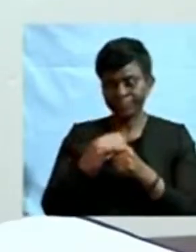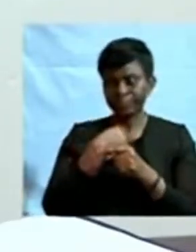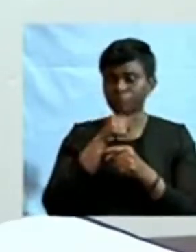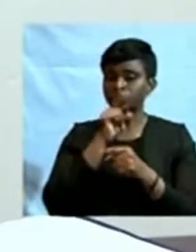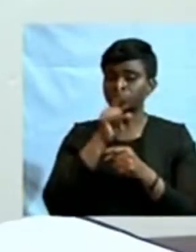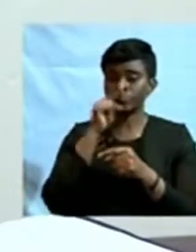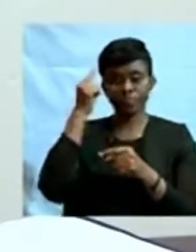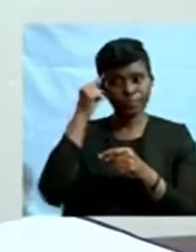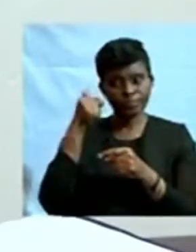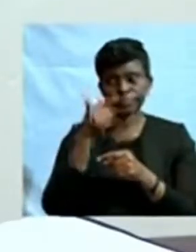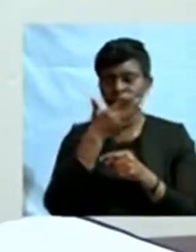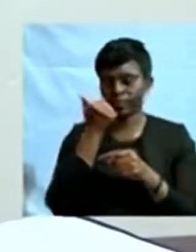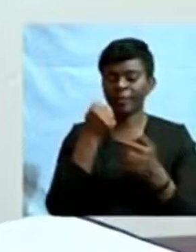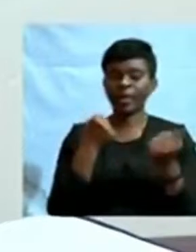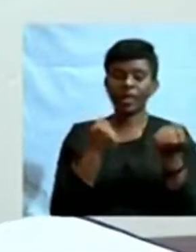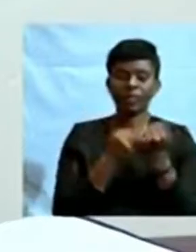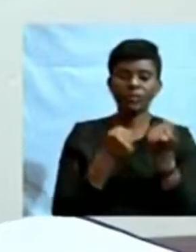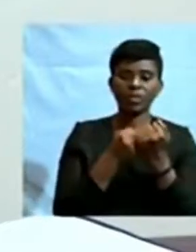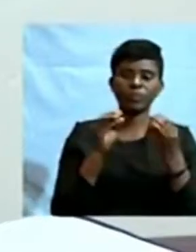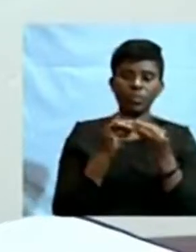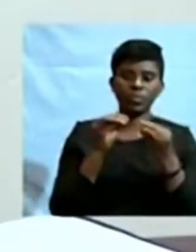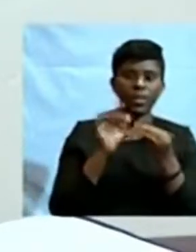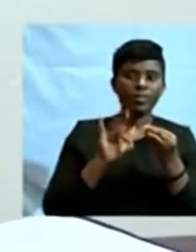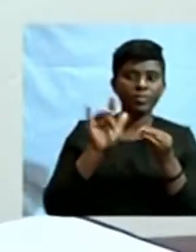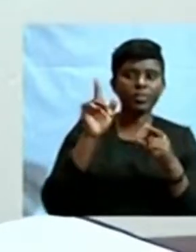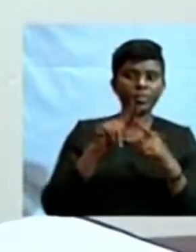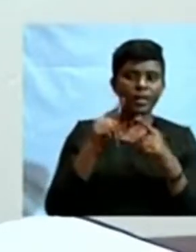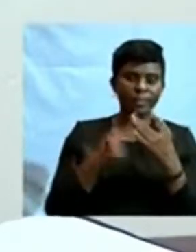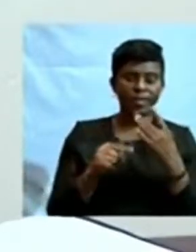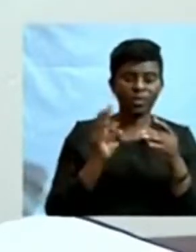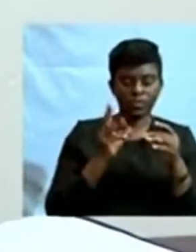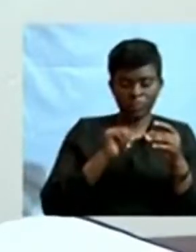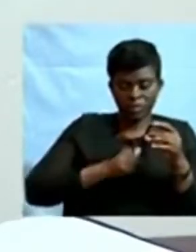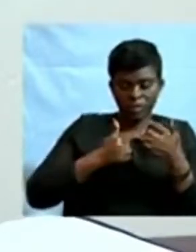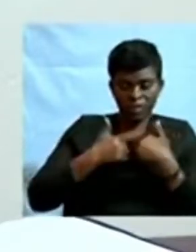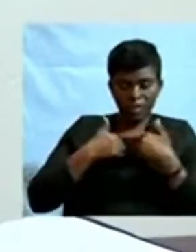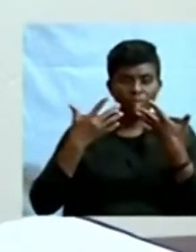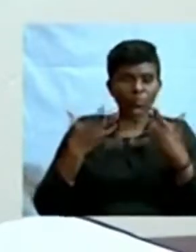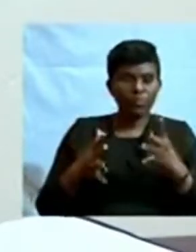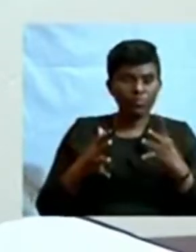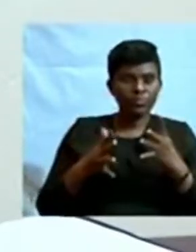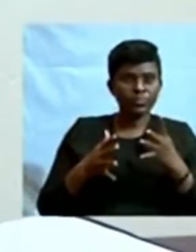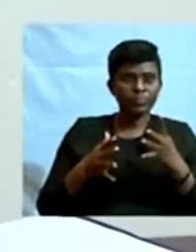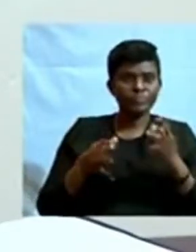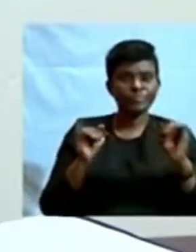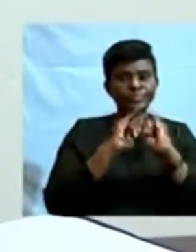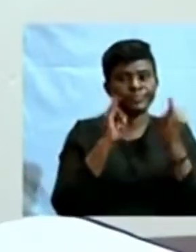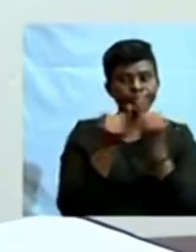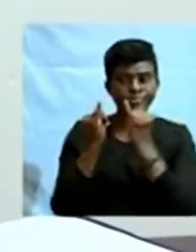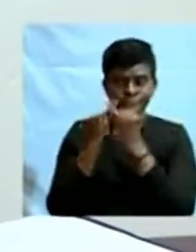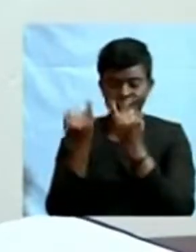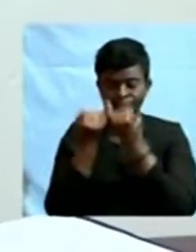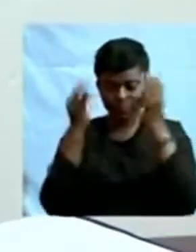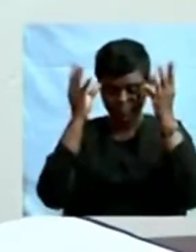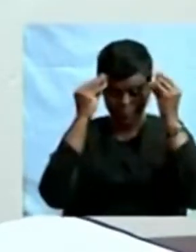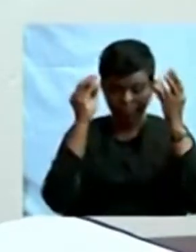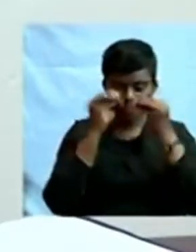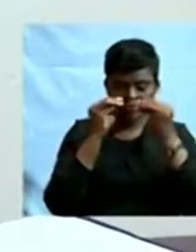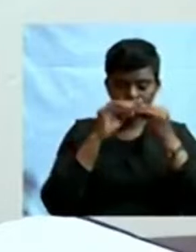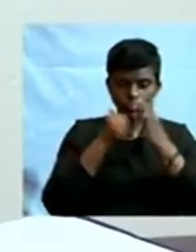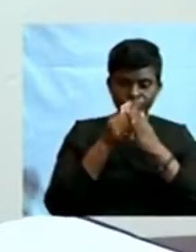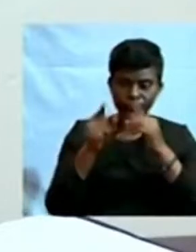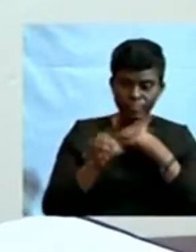is aligned to support the airline, but we have lost institutional knowledge on how